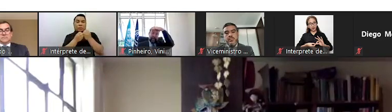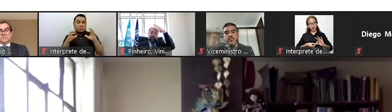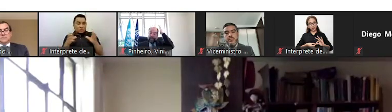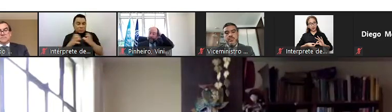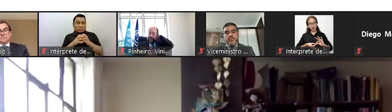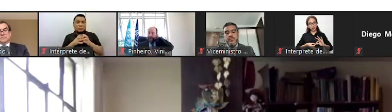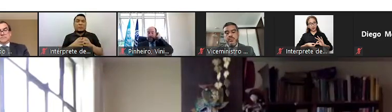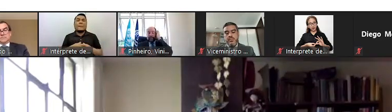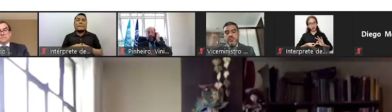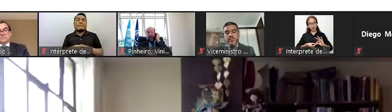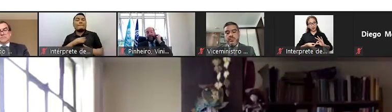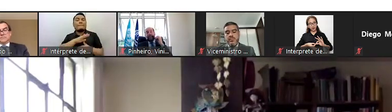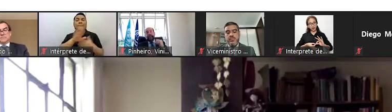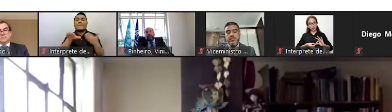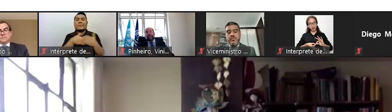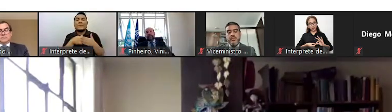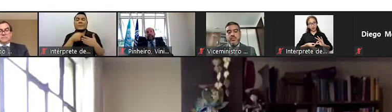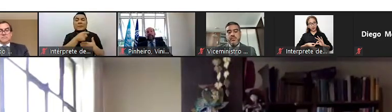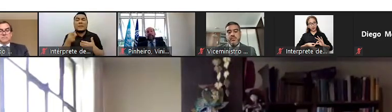society